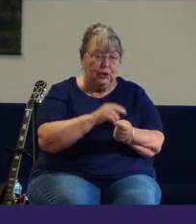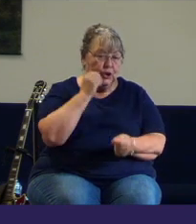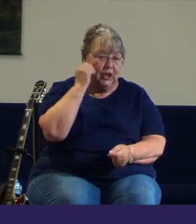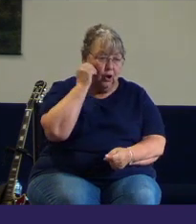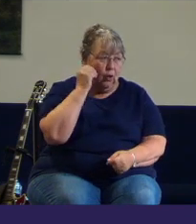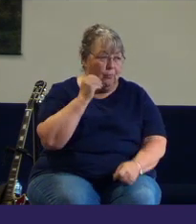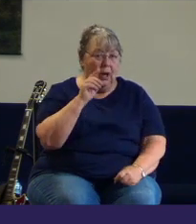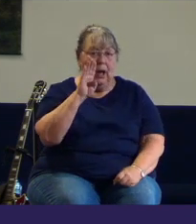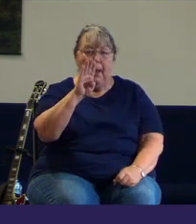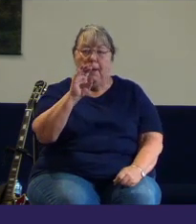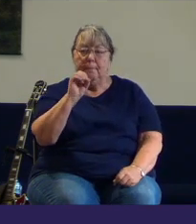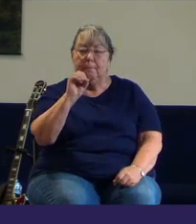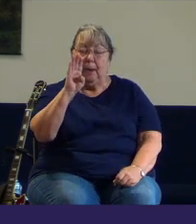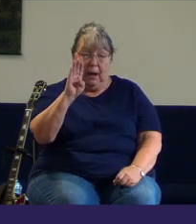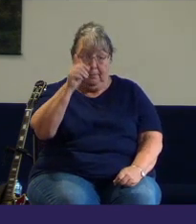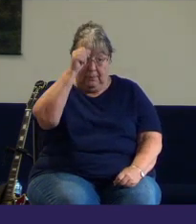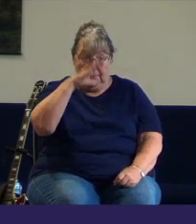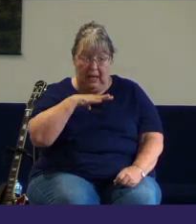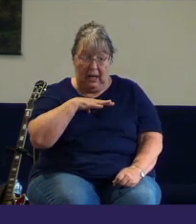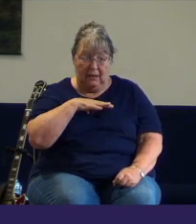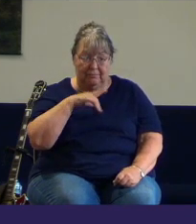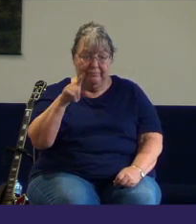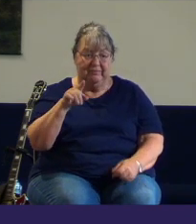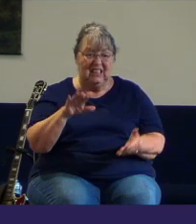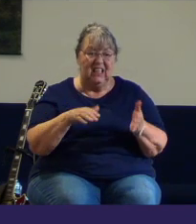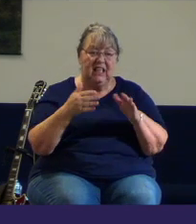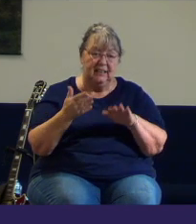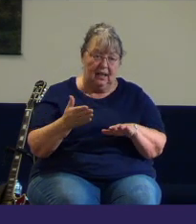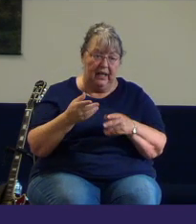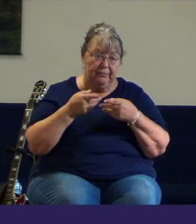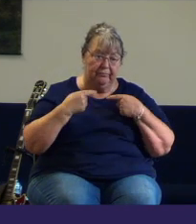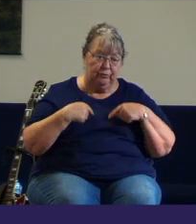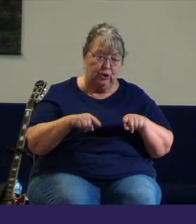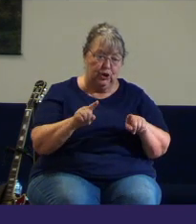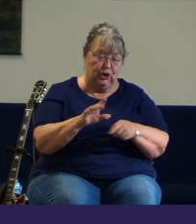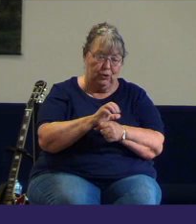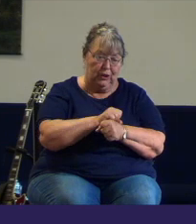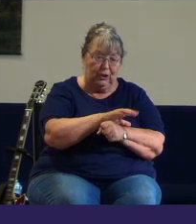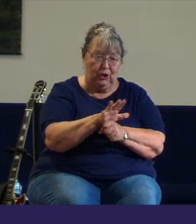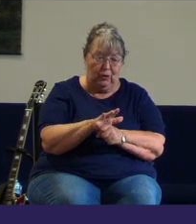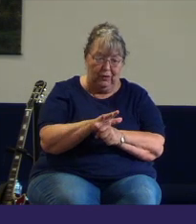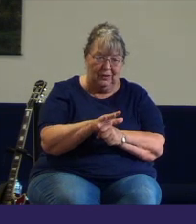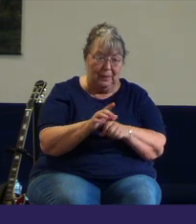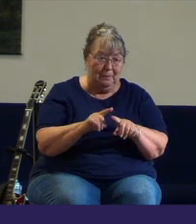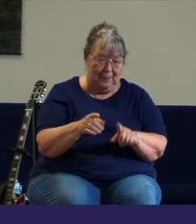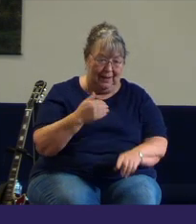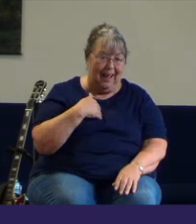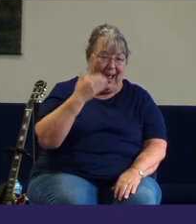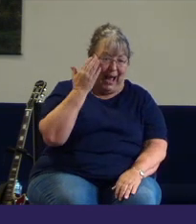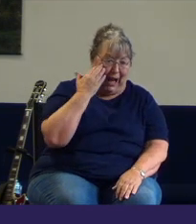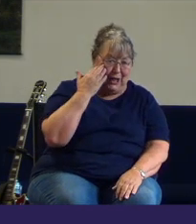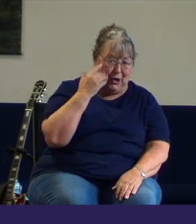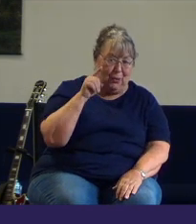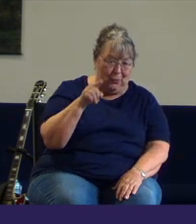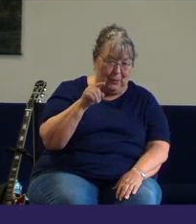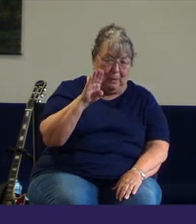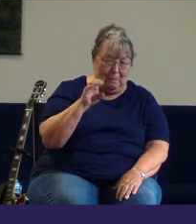one. Where were they? They passed away during COVID. I know where they're at.